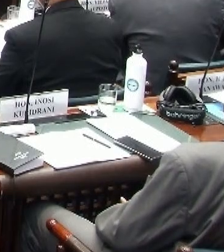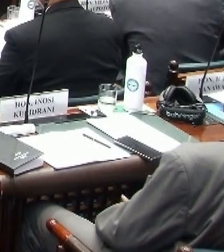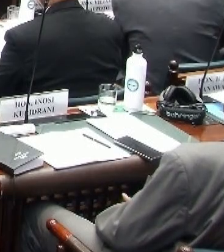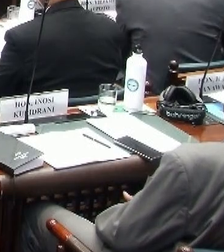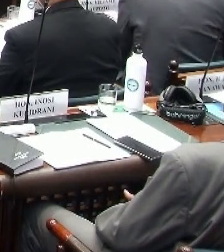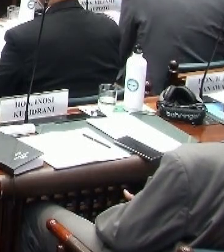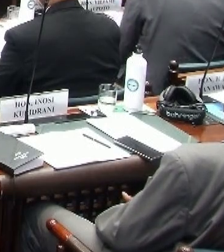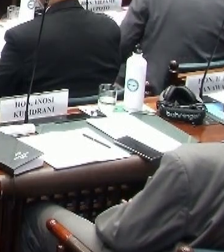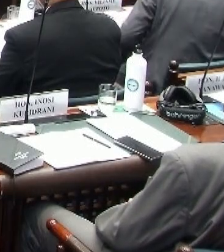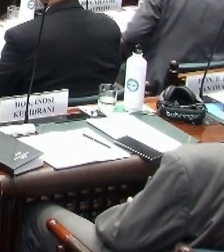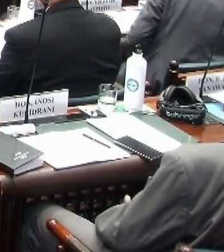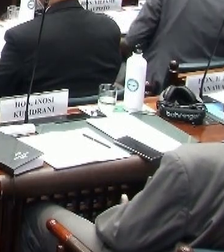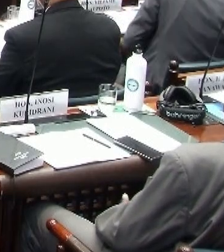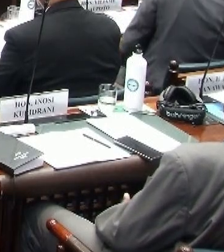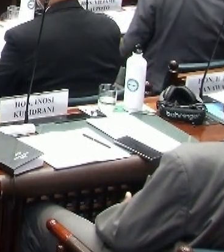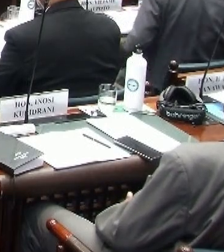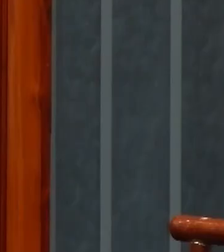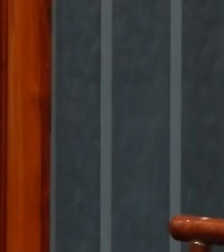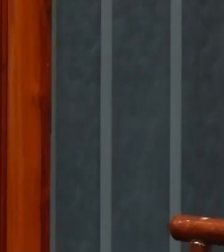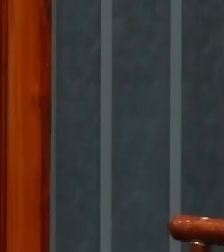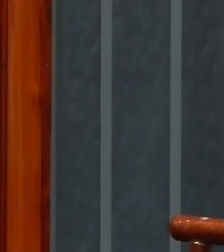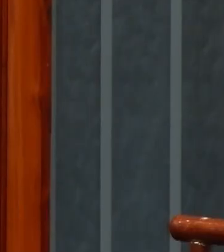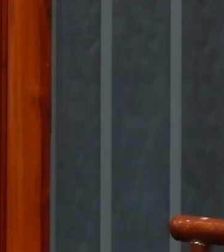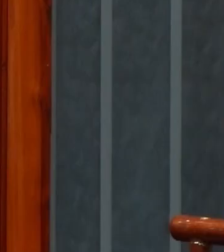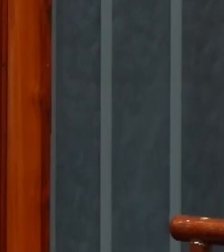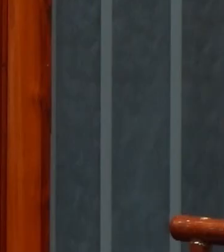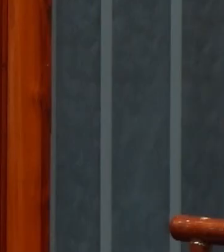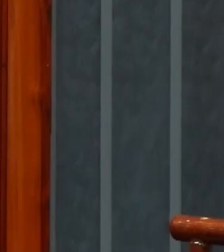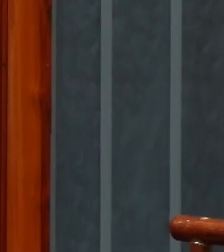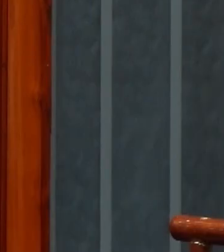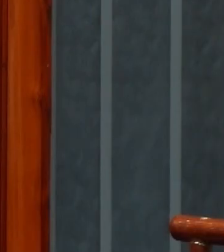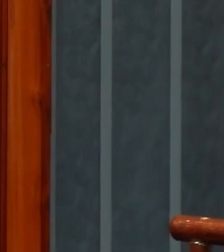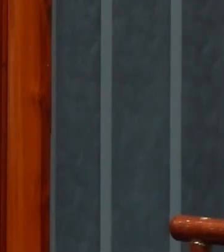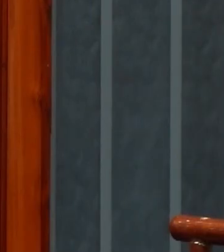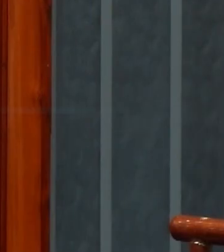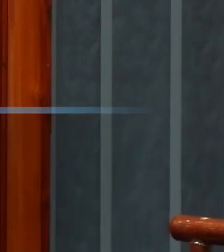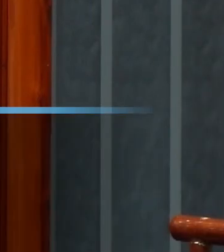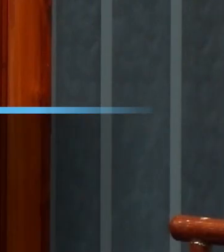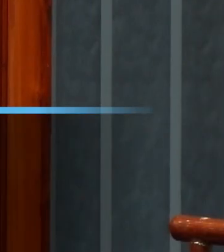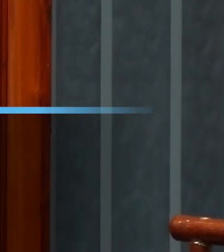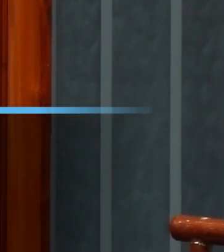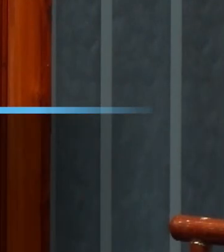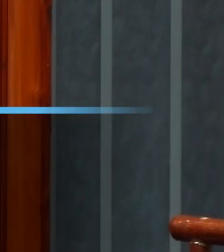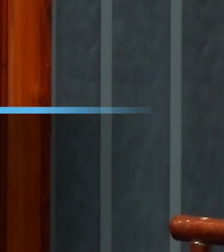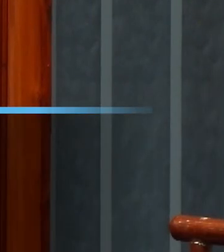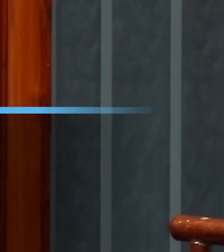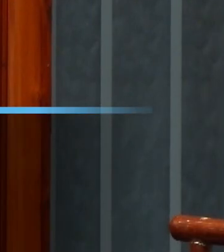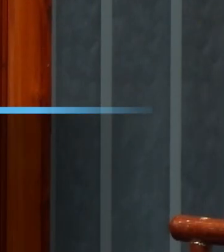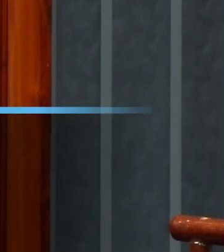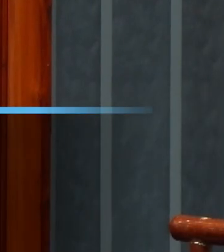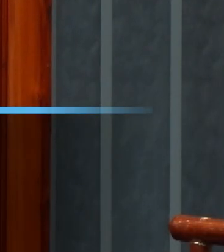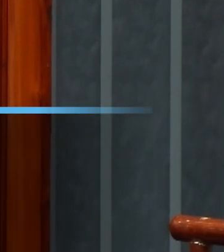Thank you, Mr. Speaker, sir. I would like to thank the honourable member for the question to provide an update on the review of the